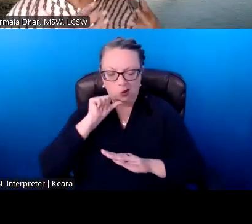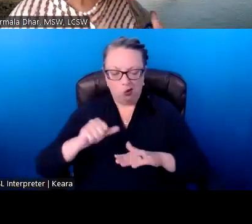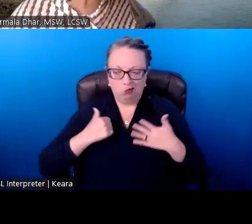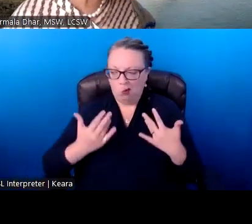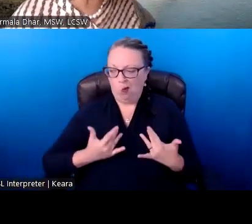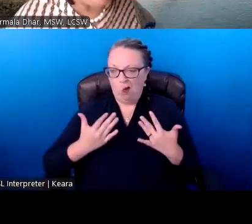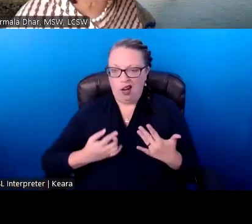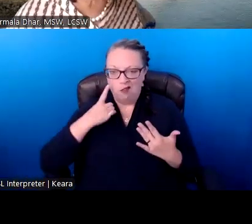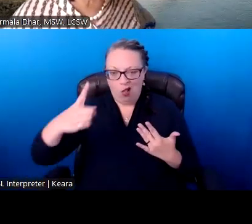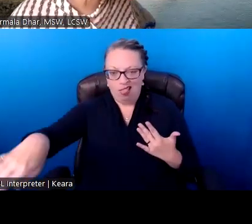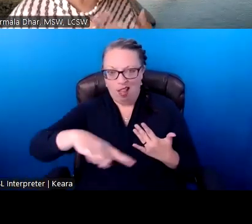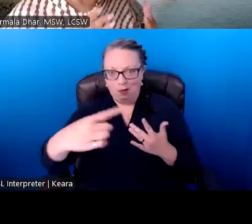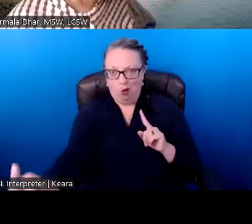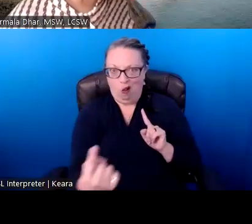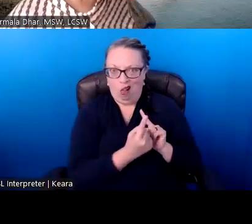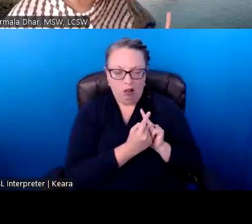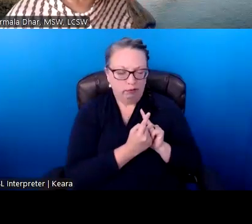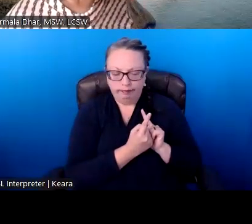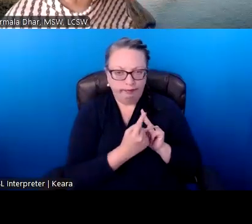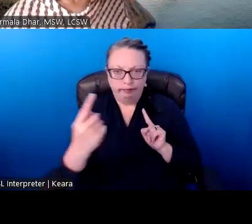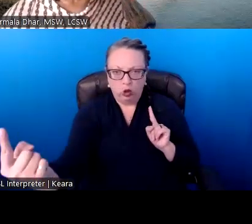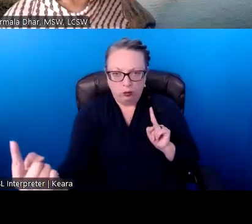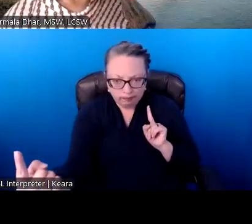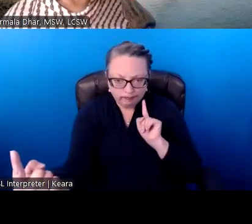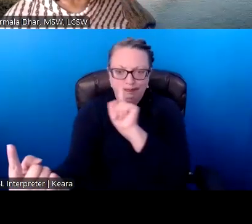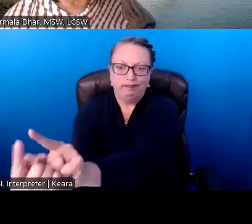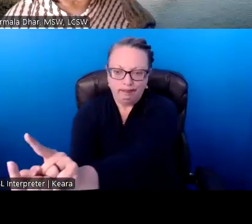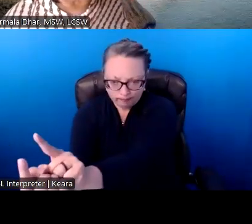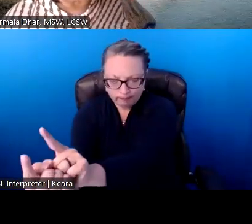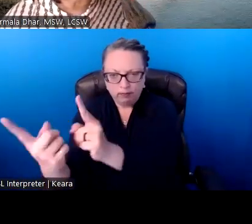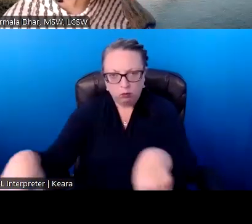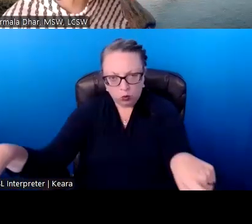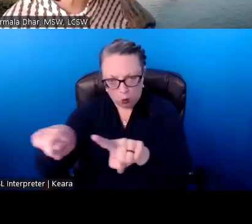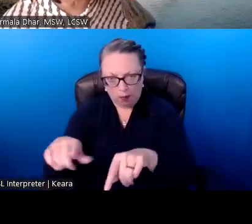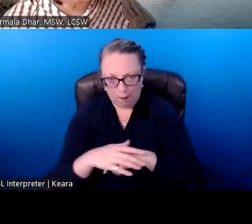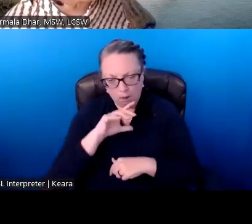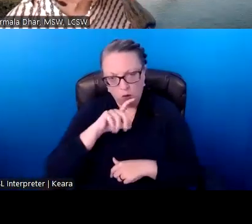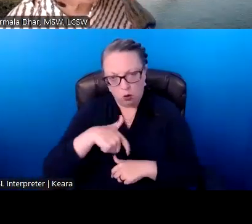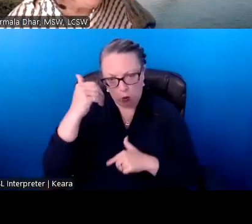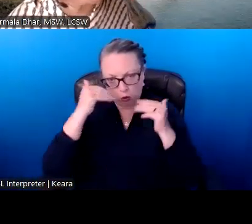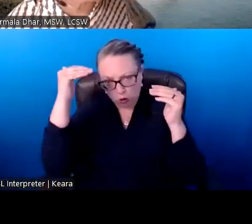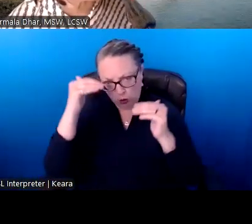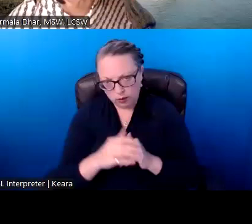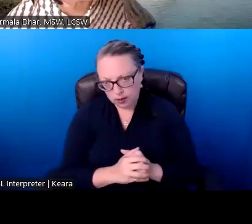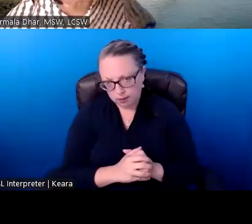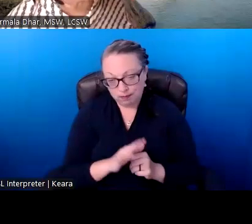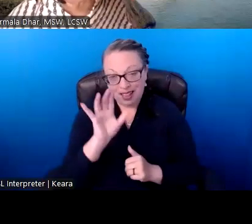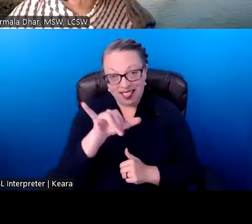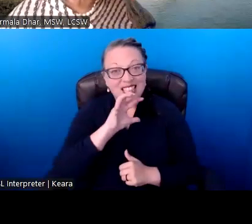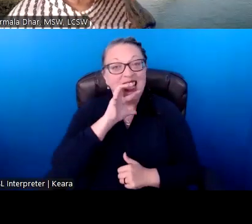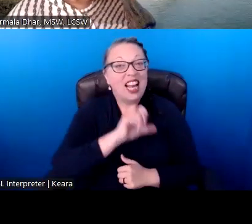barrier, easy access to effective mental health treatment for older adults, which is, by the way, age